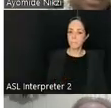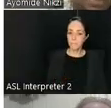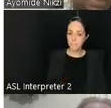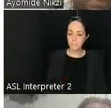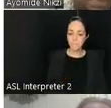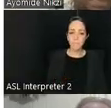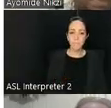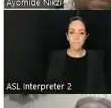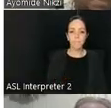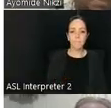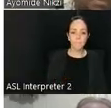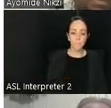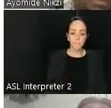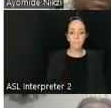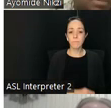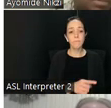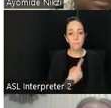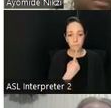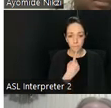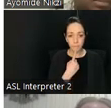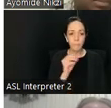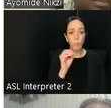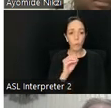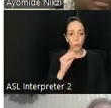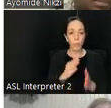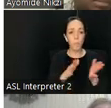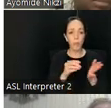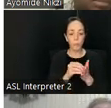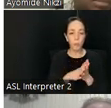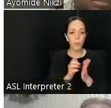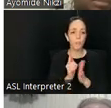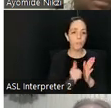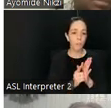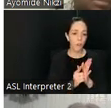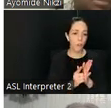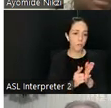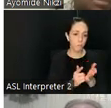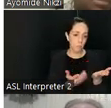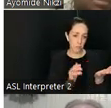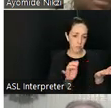It does refer to Oregon public records law, so that maybe is a bit of a giveaway.